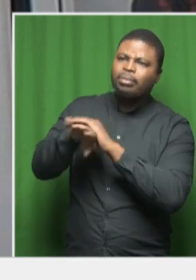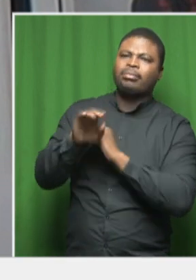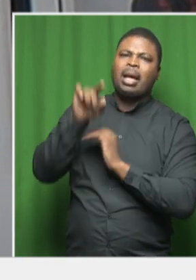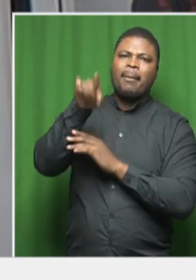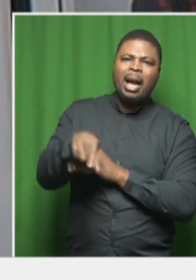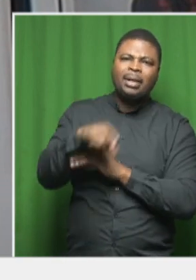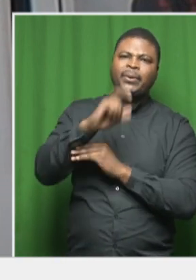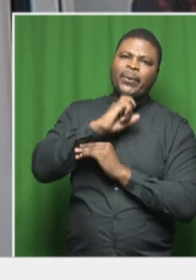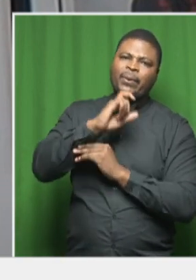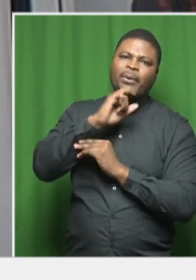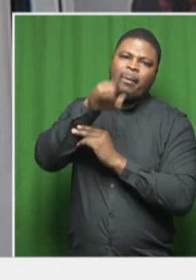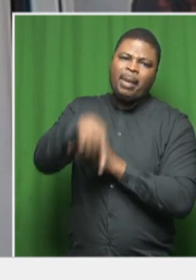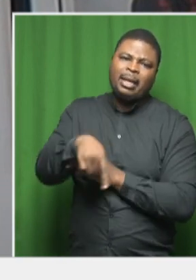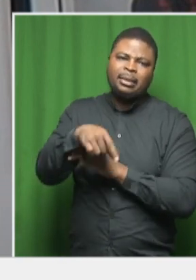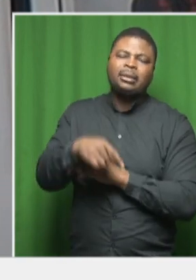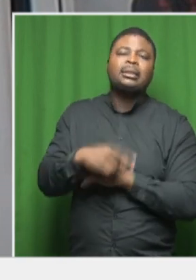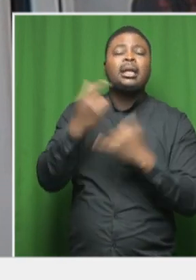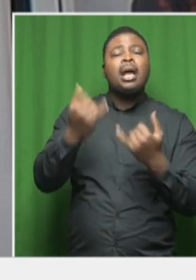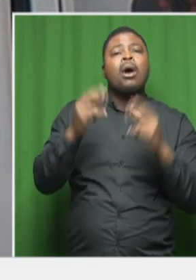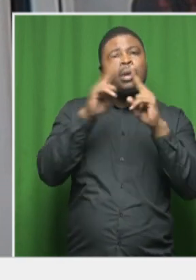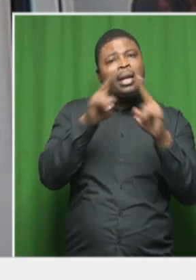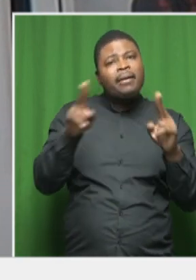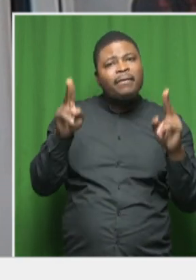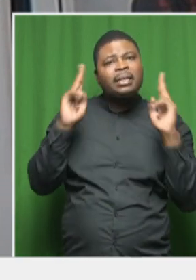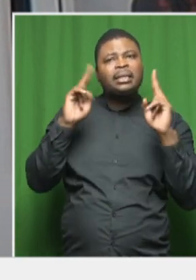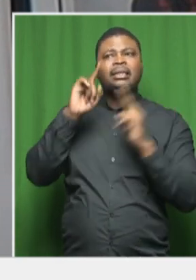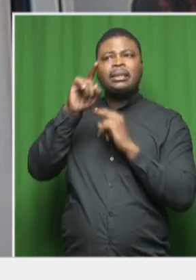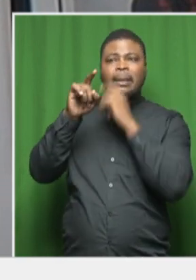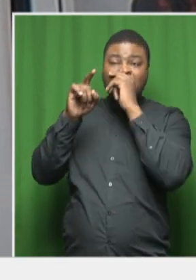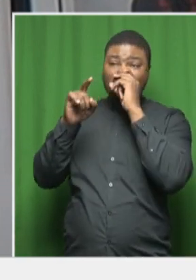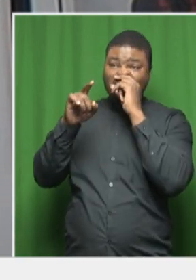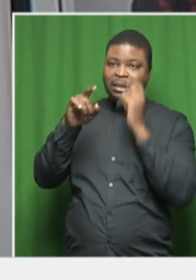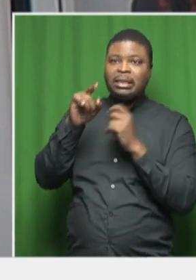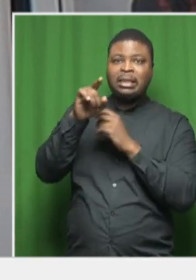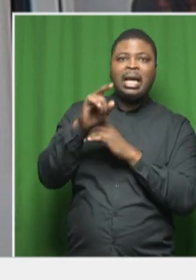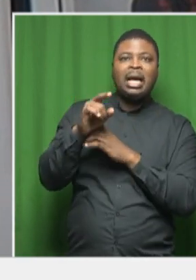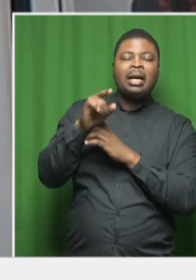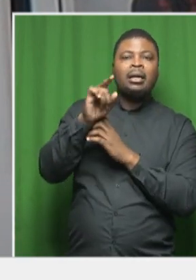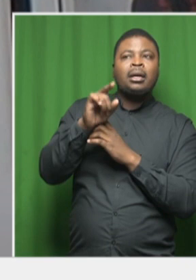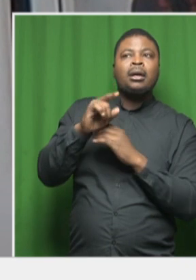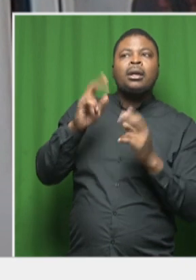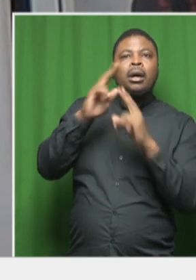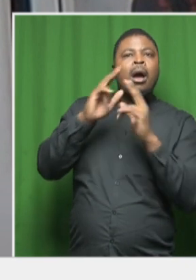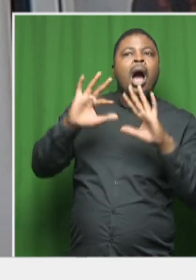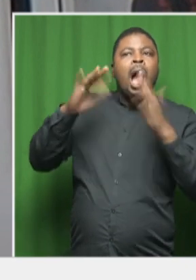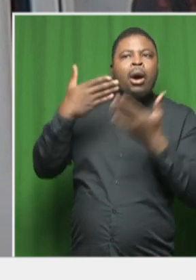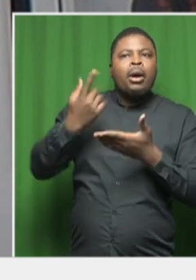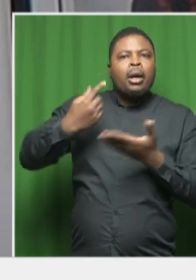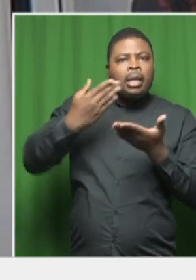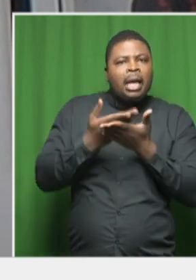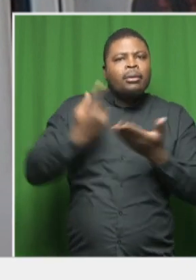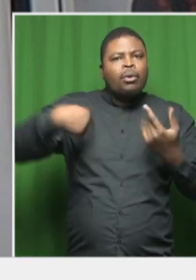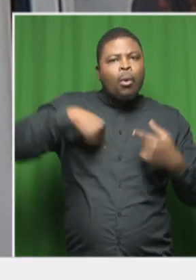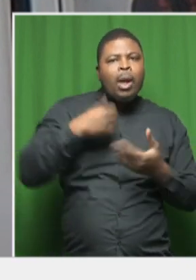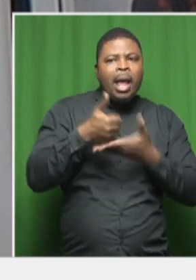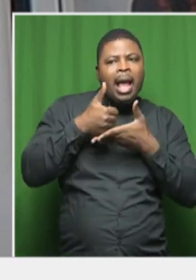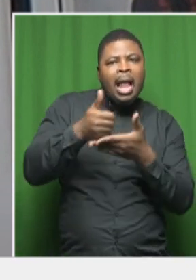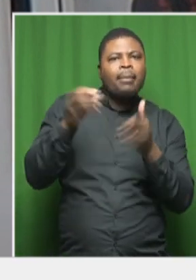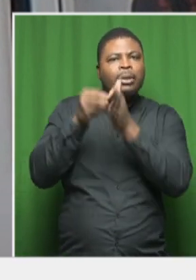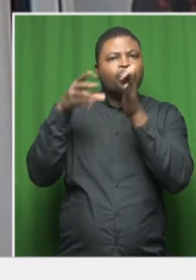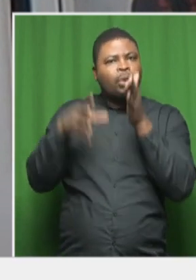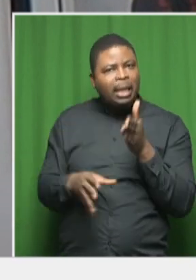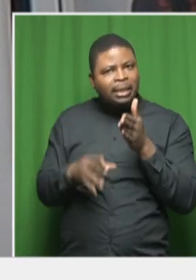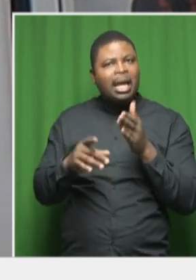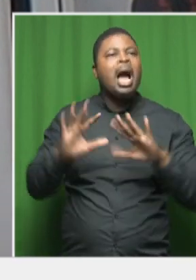way, that universities have said, well, how can we best help students? And one of the ways to reach